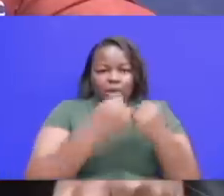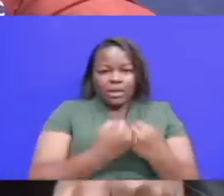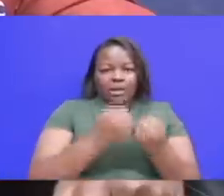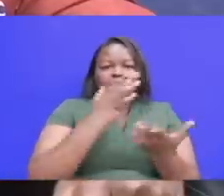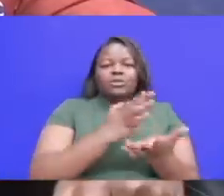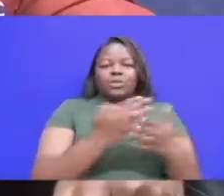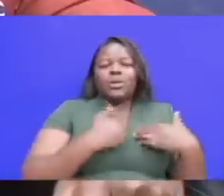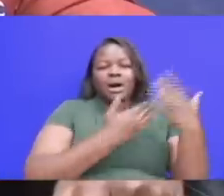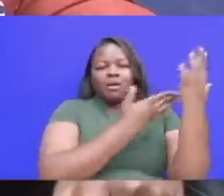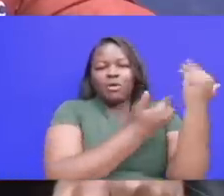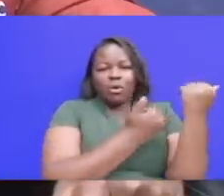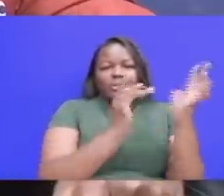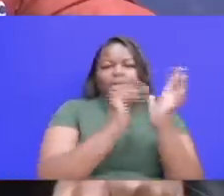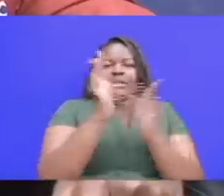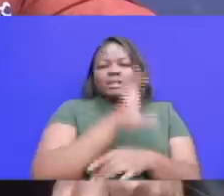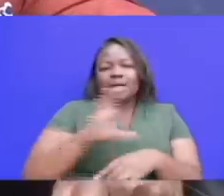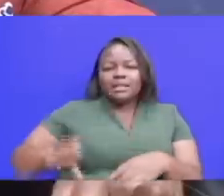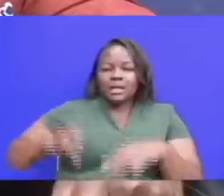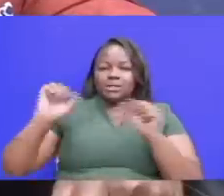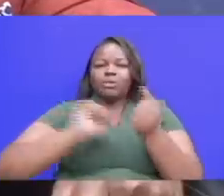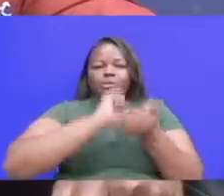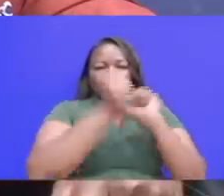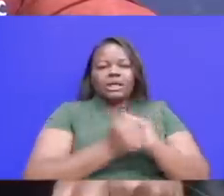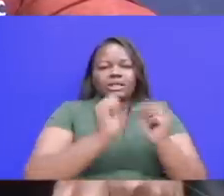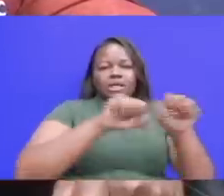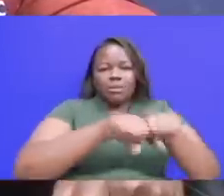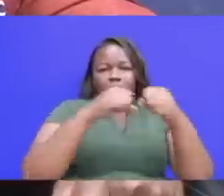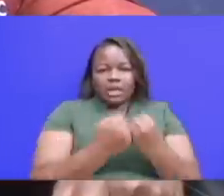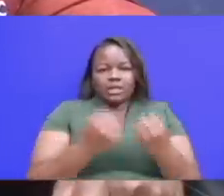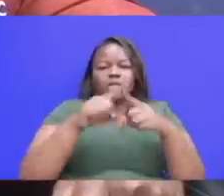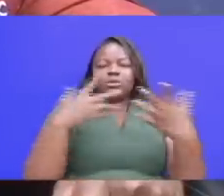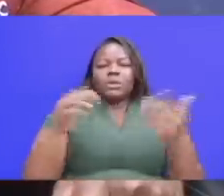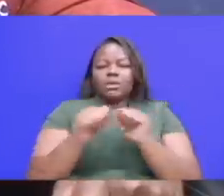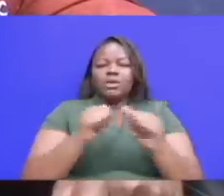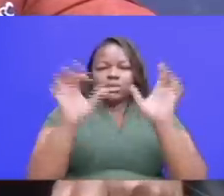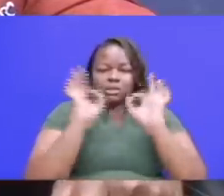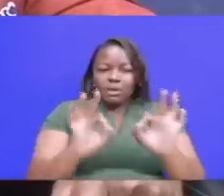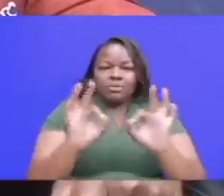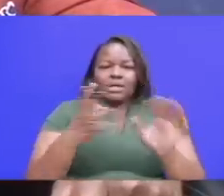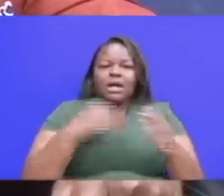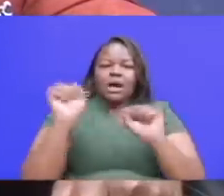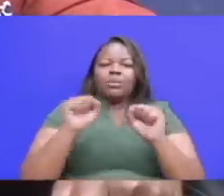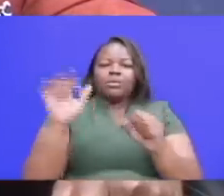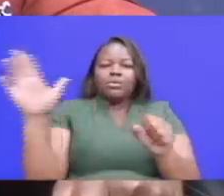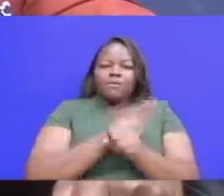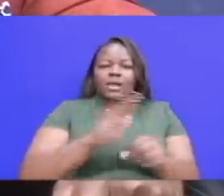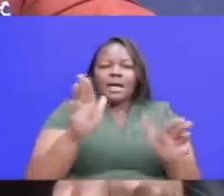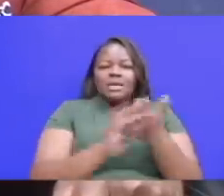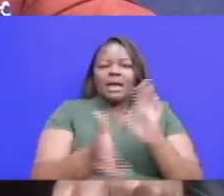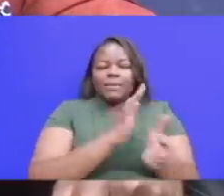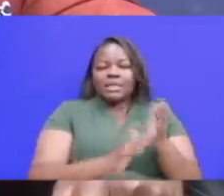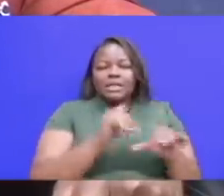hope that Jesus Christ can convert that brokenness into something that is perfect. Amen. We can feel the emptiness in our hearts